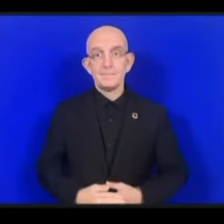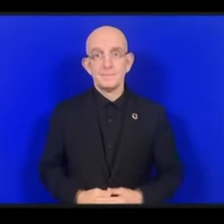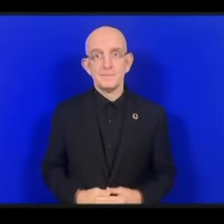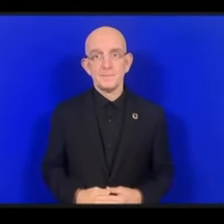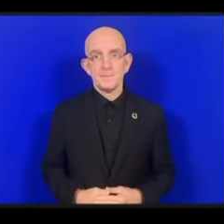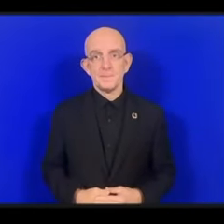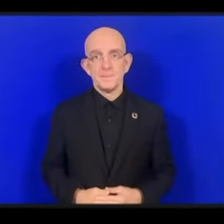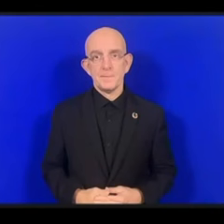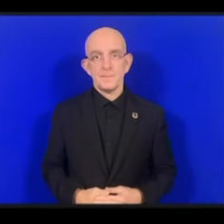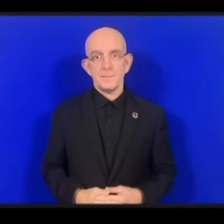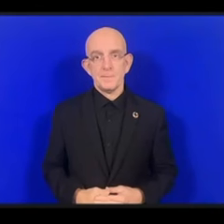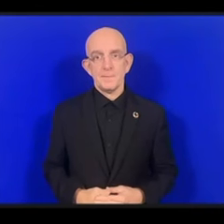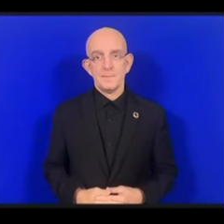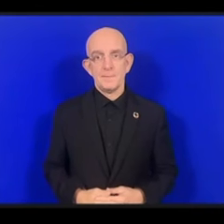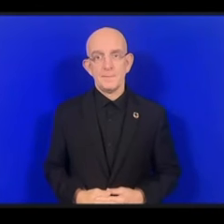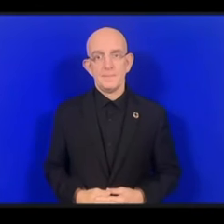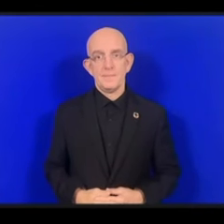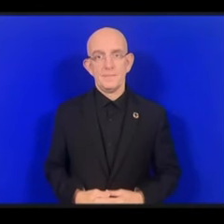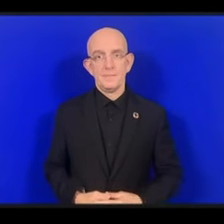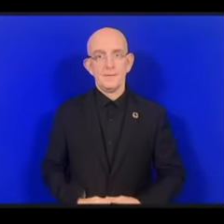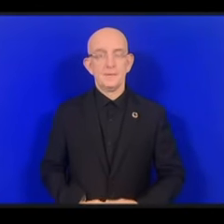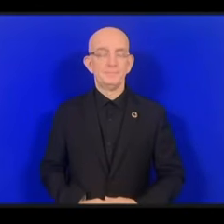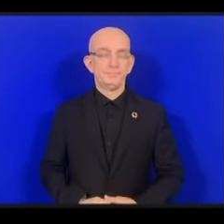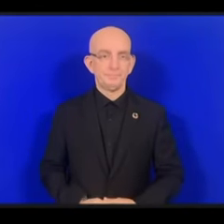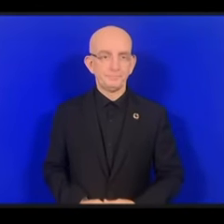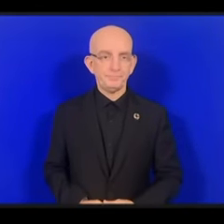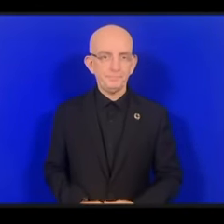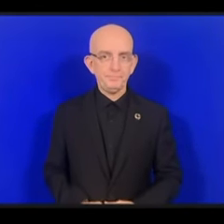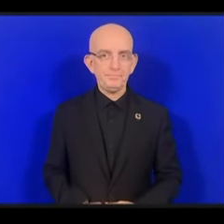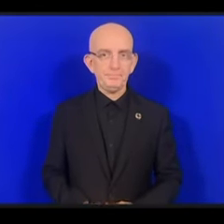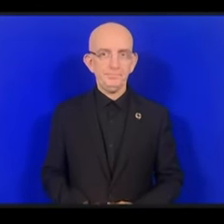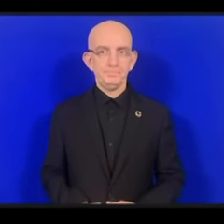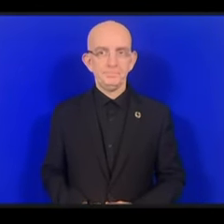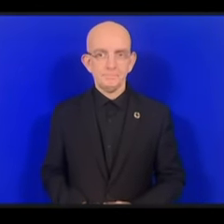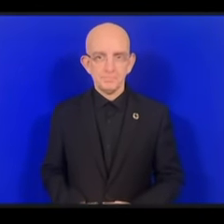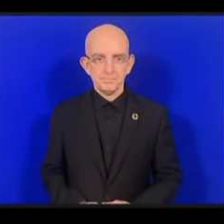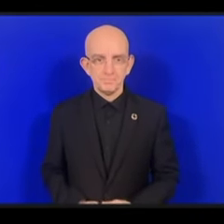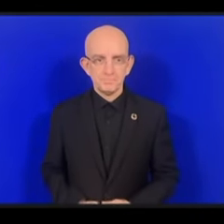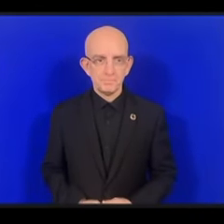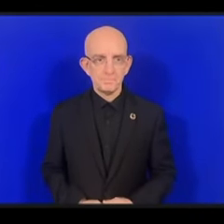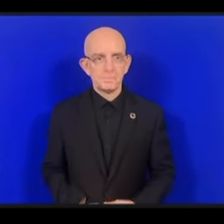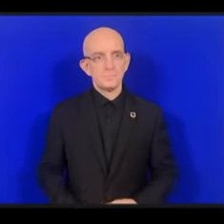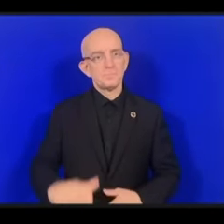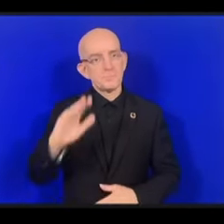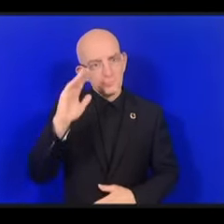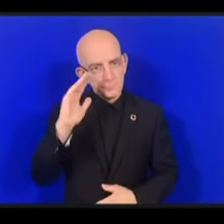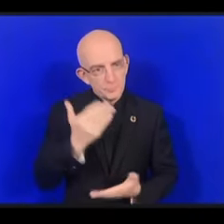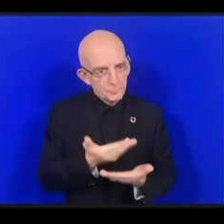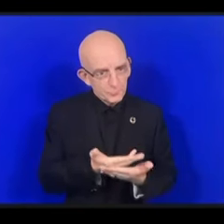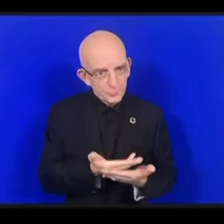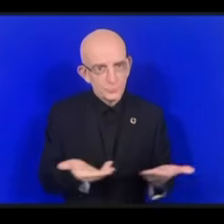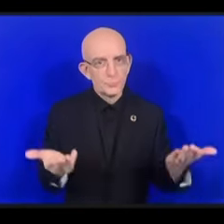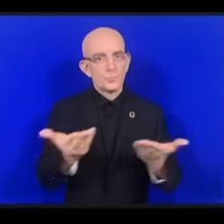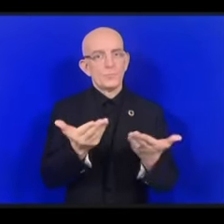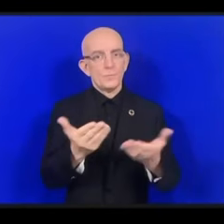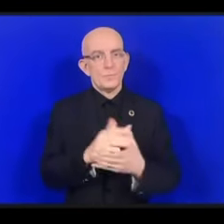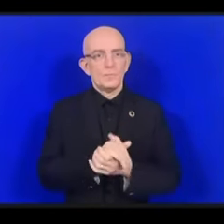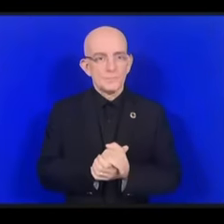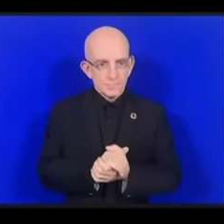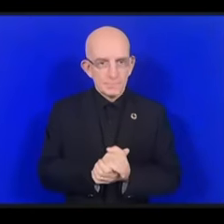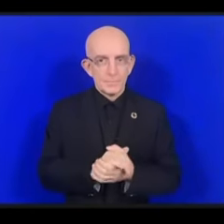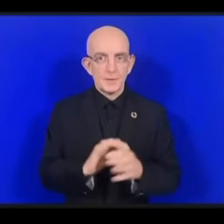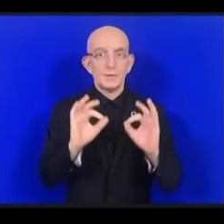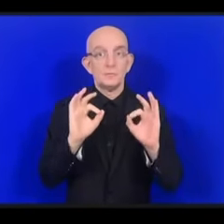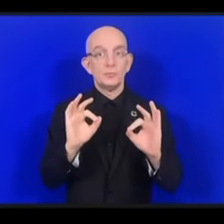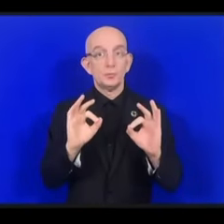Excellencies, distinguished participants, ladies and gentlemen, good afternoon. The last 5 days